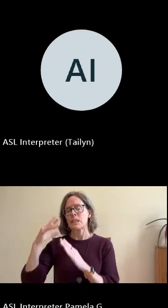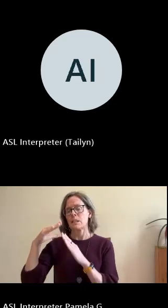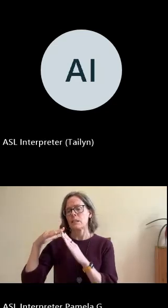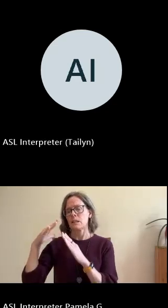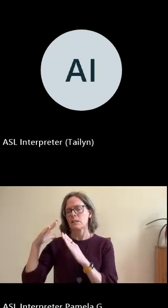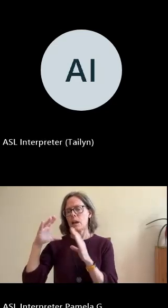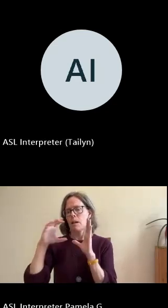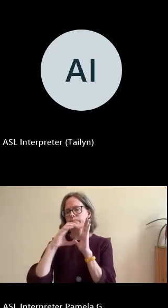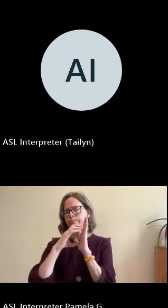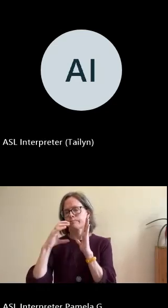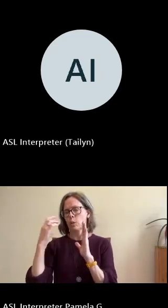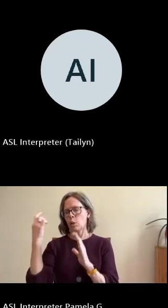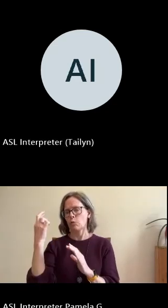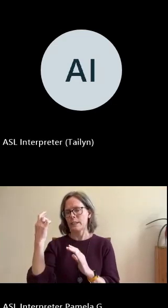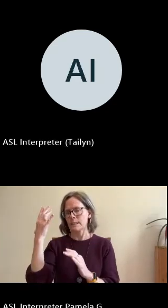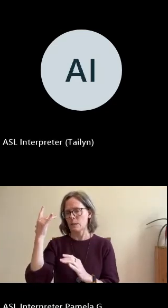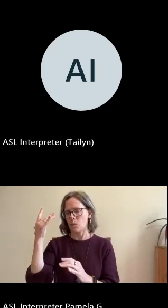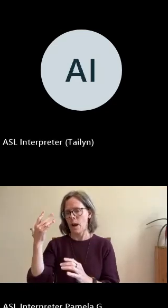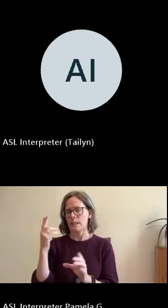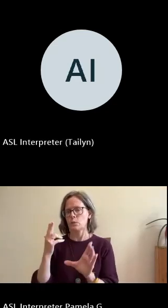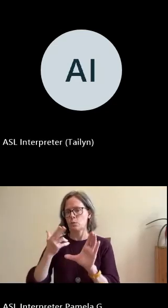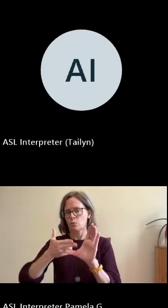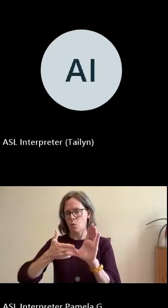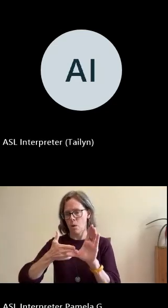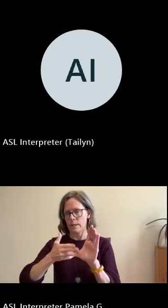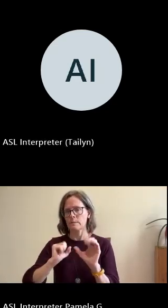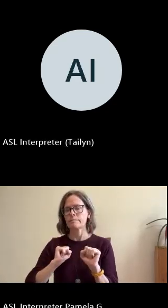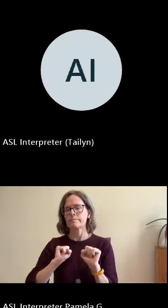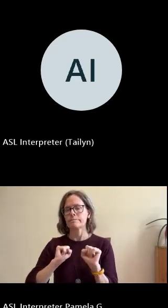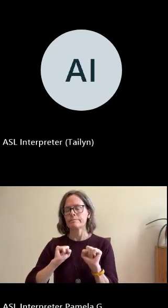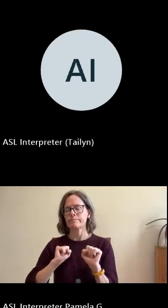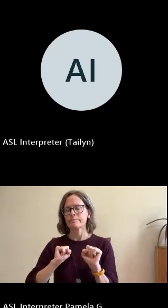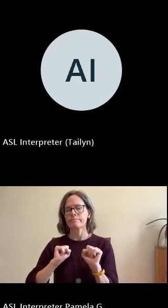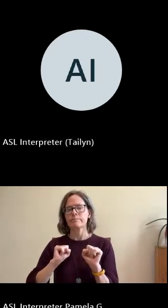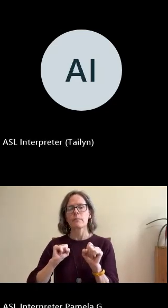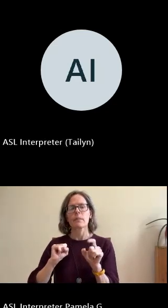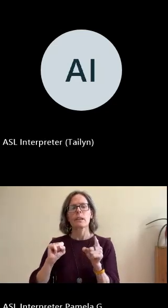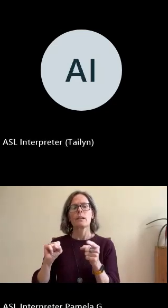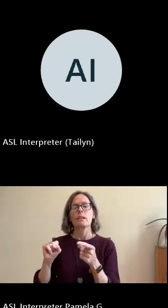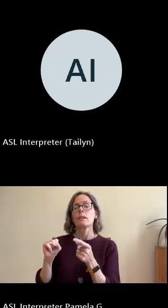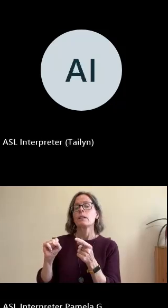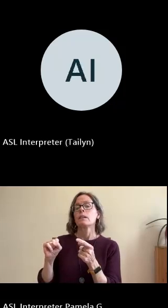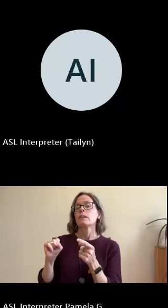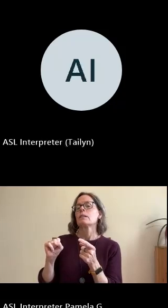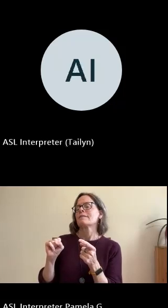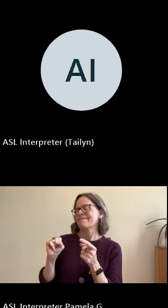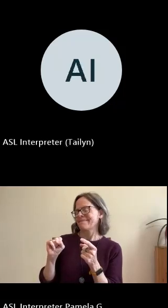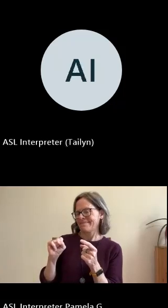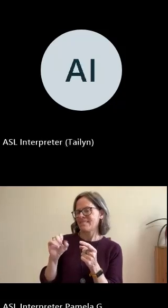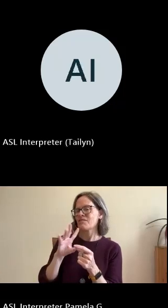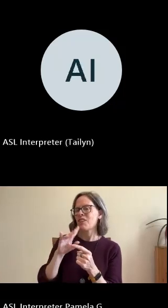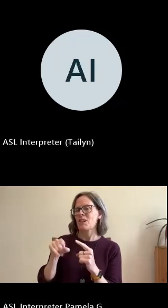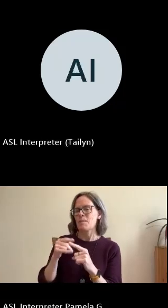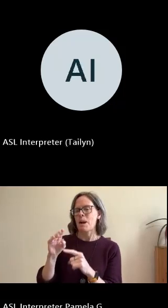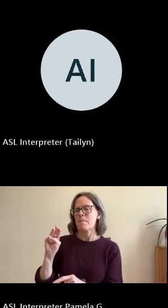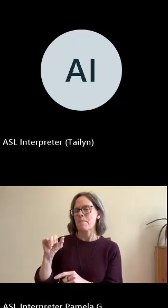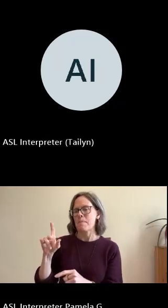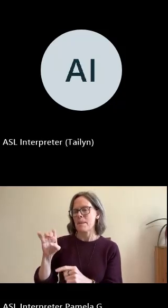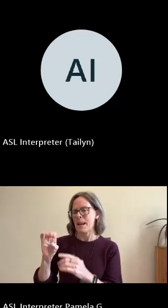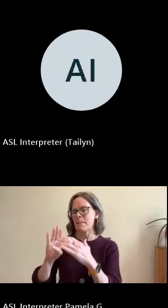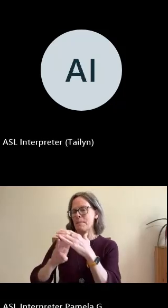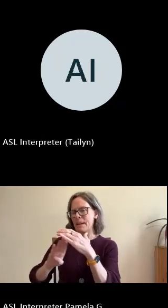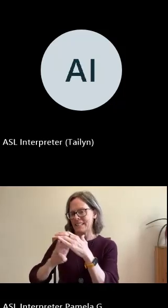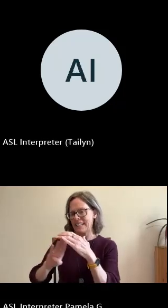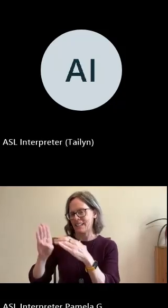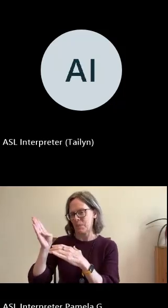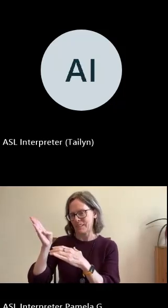to join MAPE. We have a plug here for the session you are in right now, MAPE Basics. And we have some tip sheets in